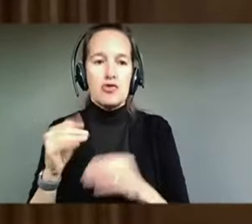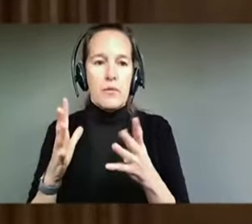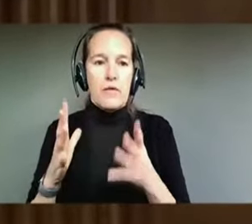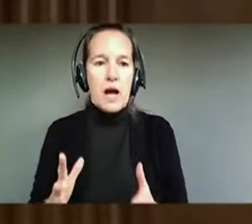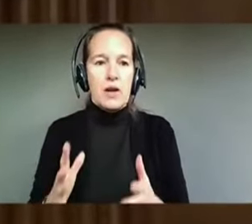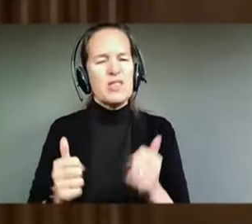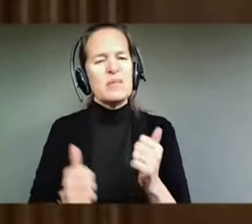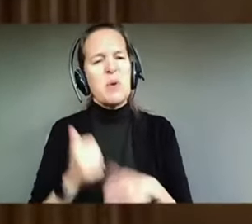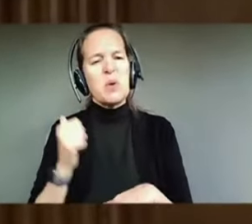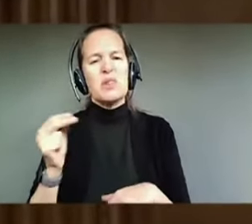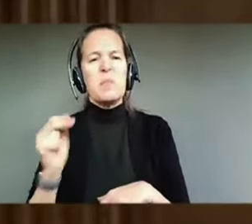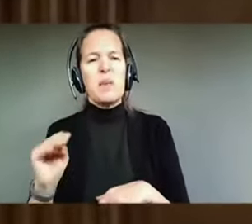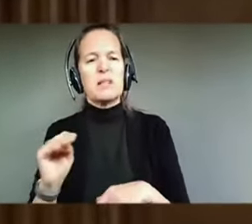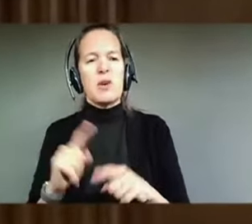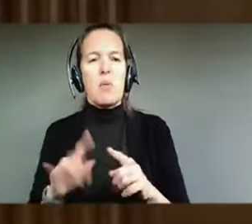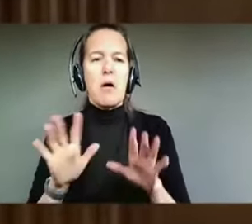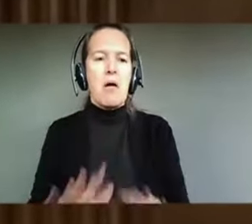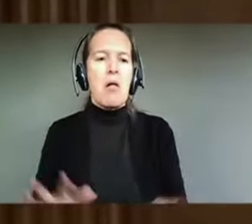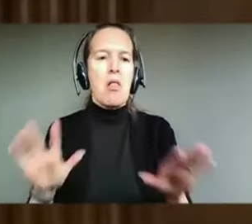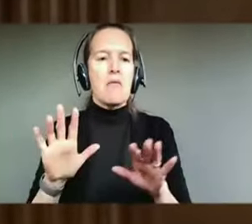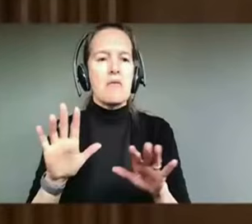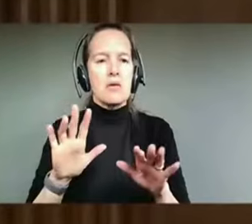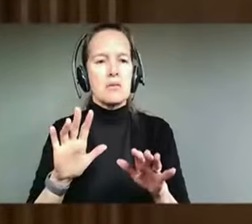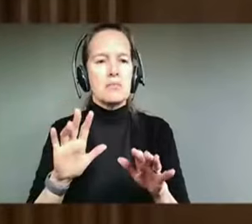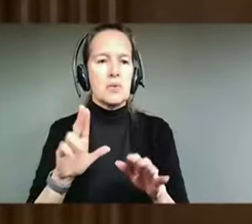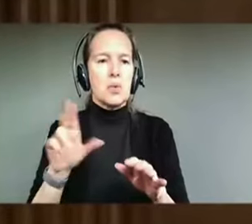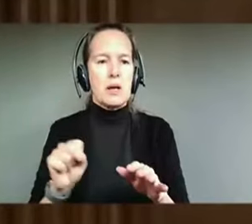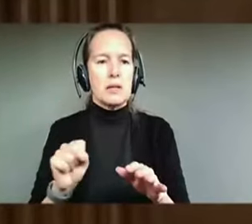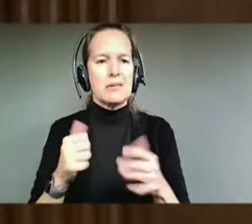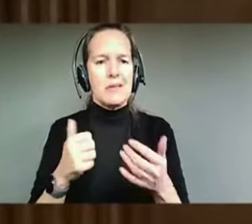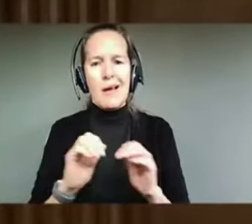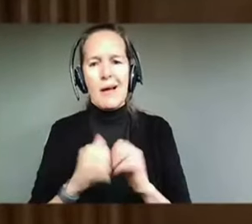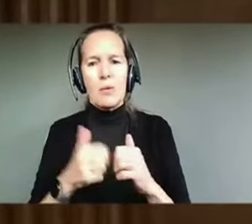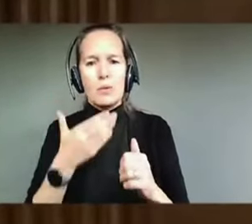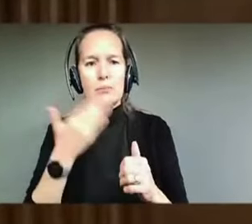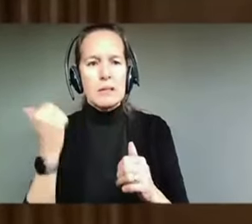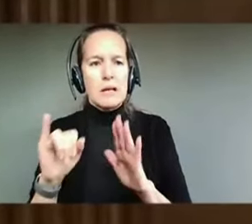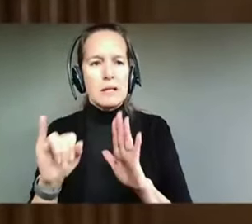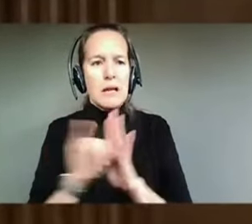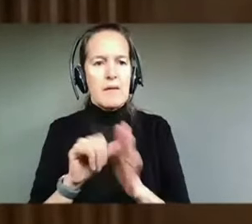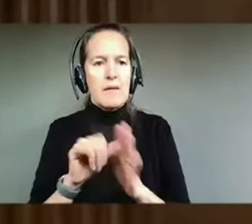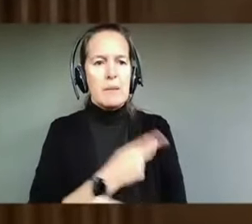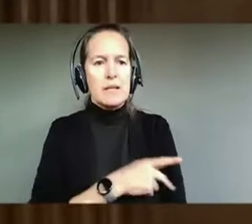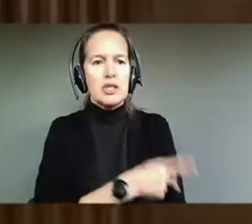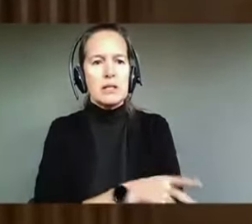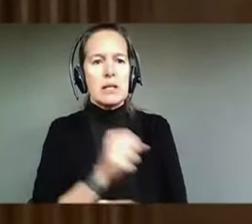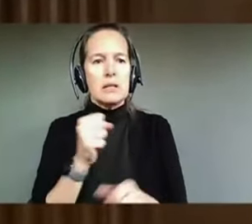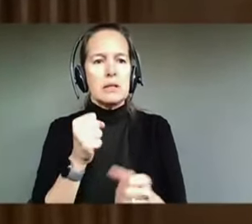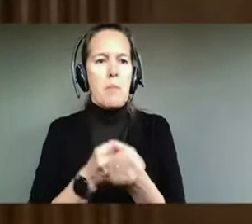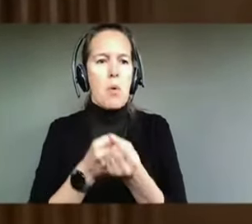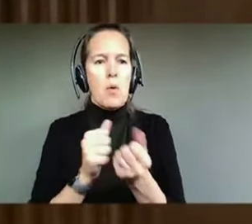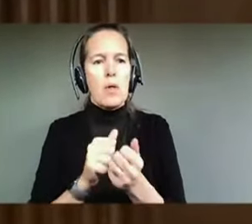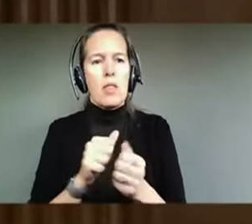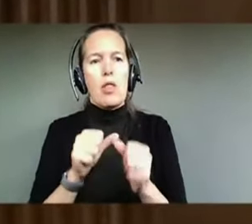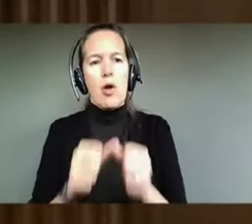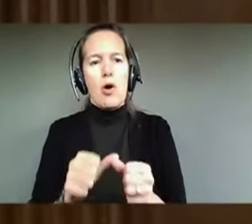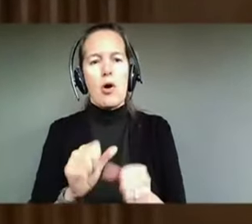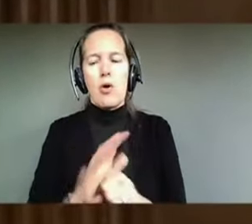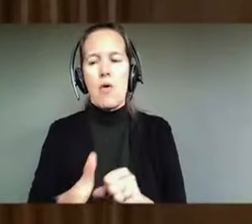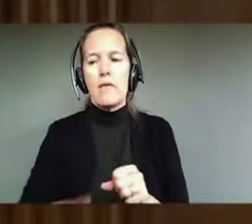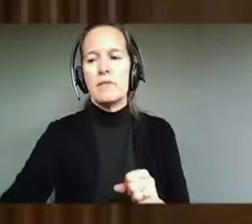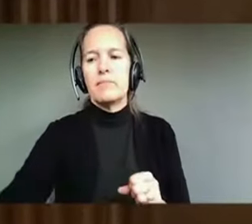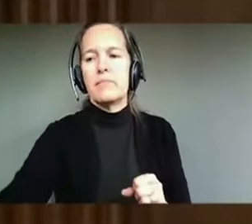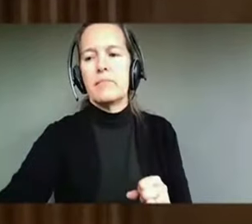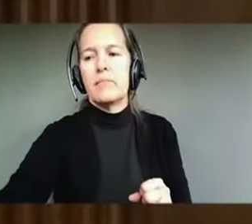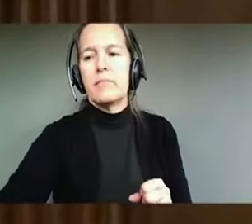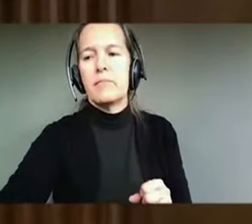across the entire United States, on how to best identify patients and support them with long COVID. I believe the federal government